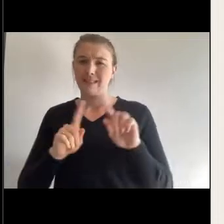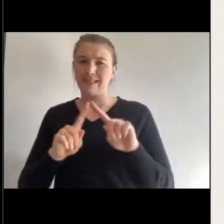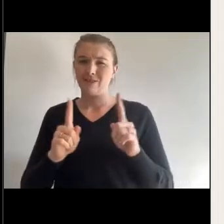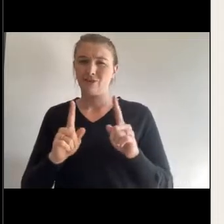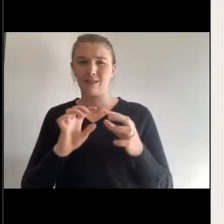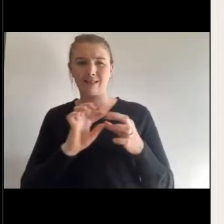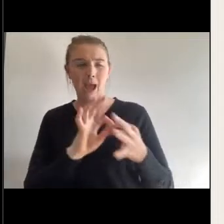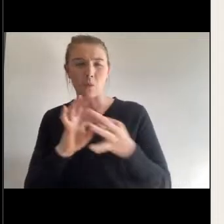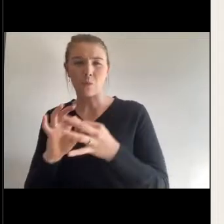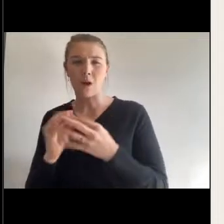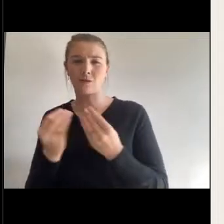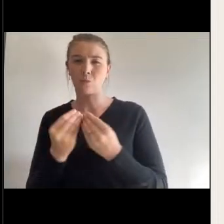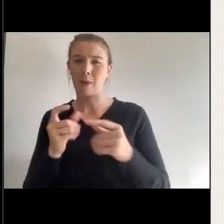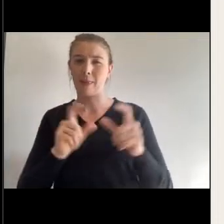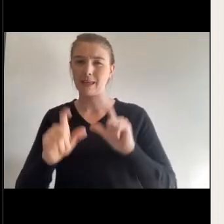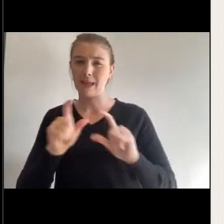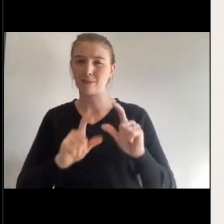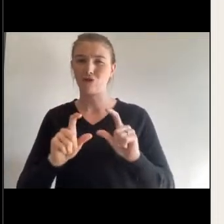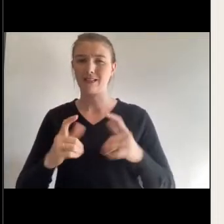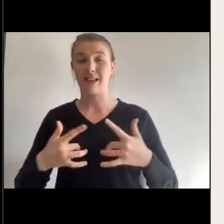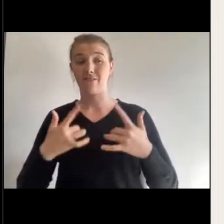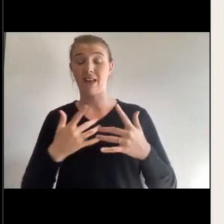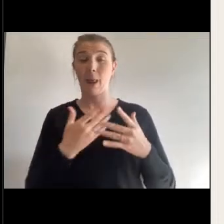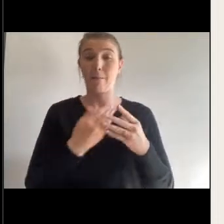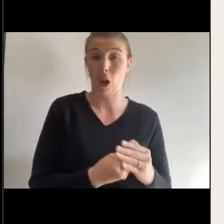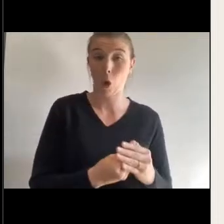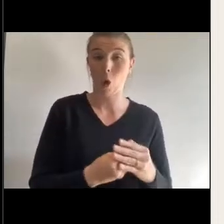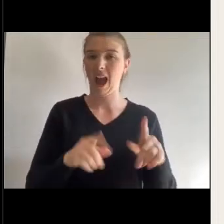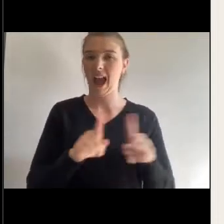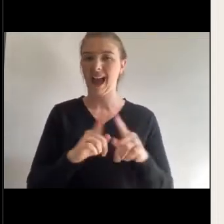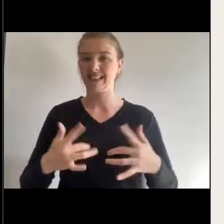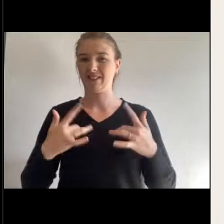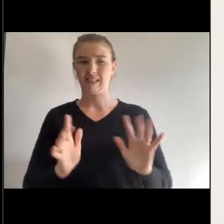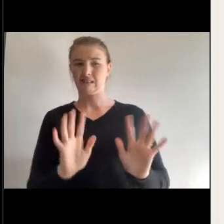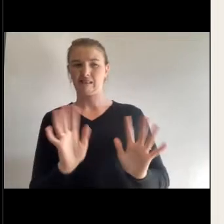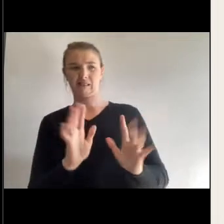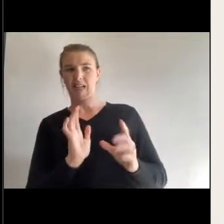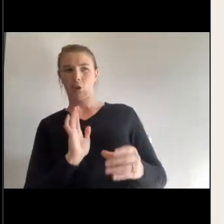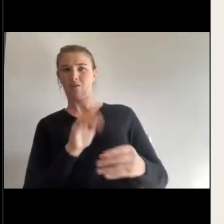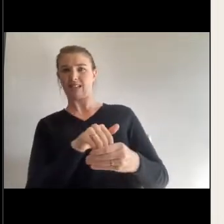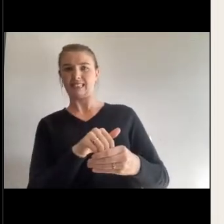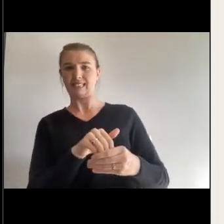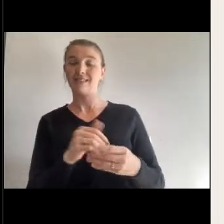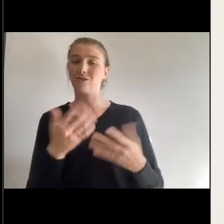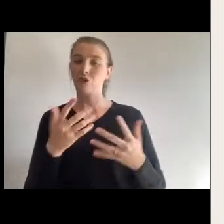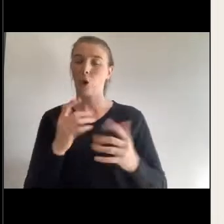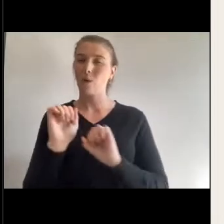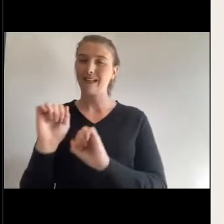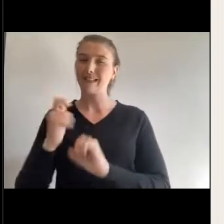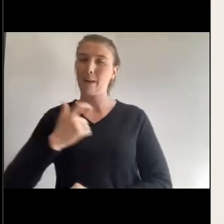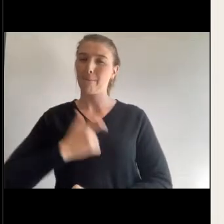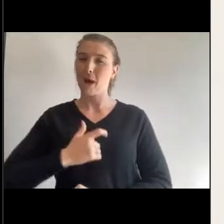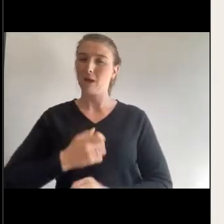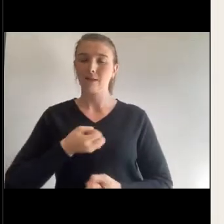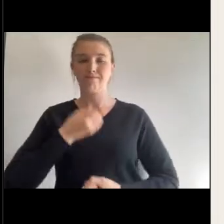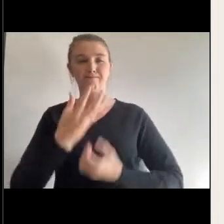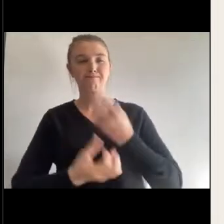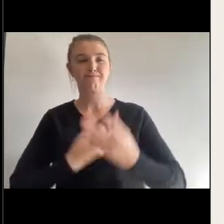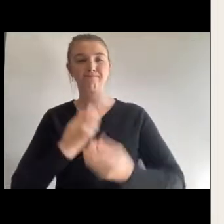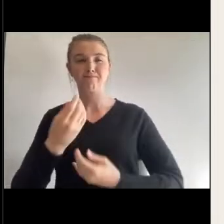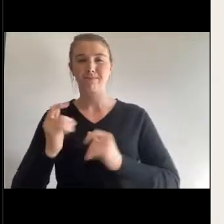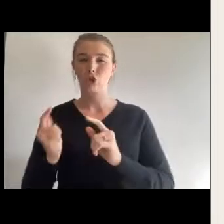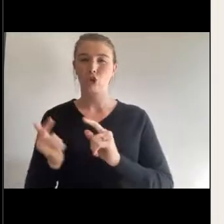and feeling belonging and not feeling belonging. So we're going to hear a really personal story from him today as to how his process and his journey has gone.